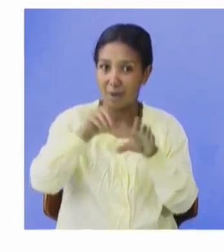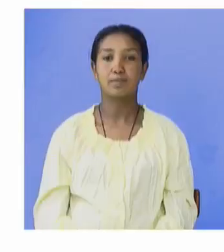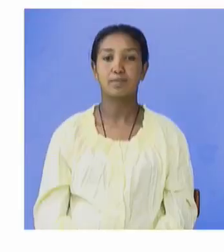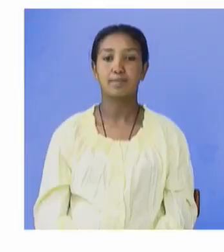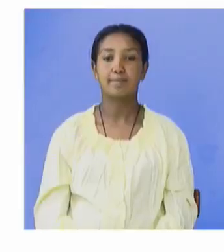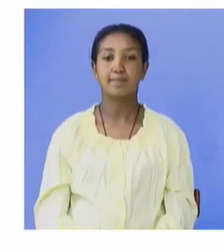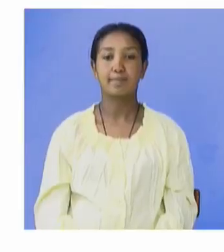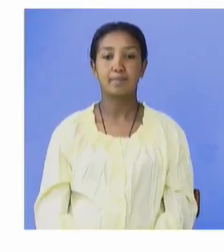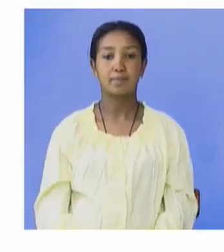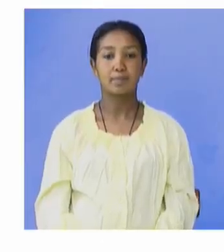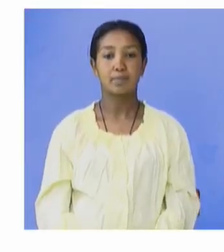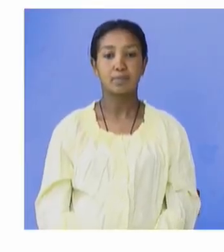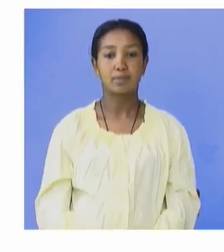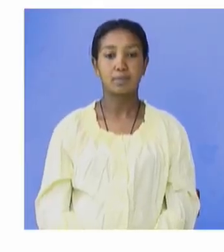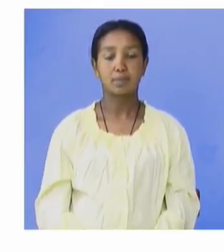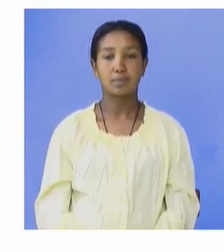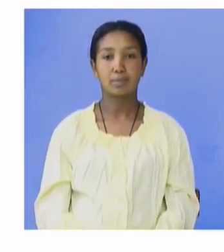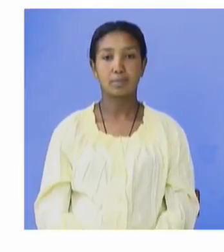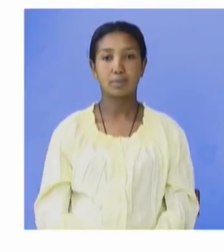together. Fill